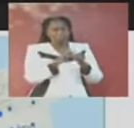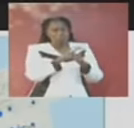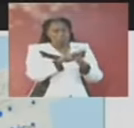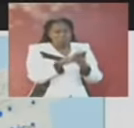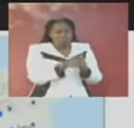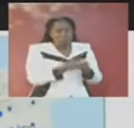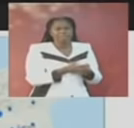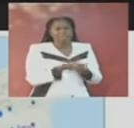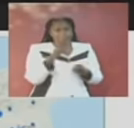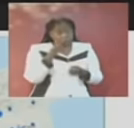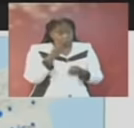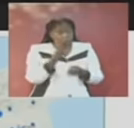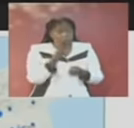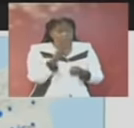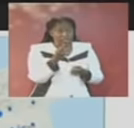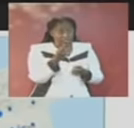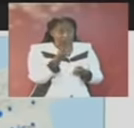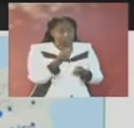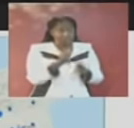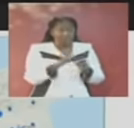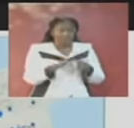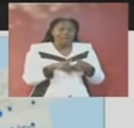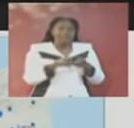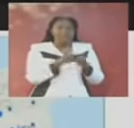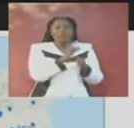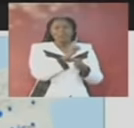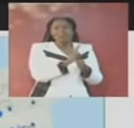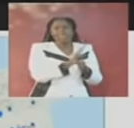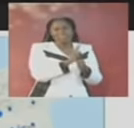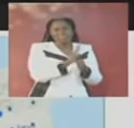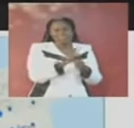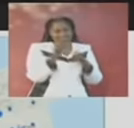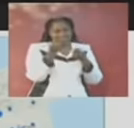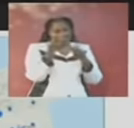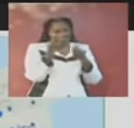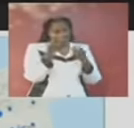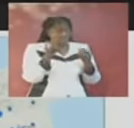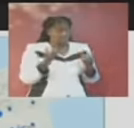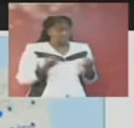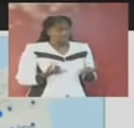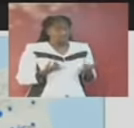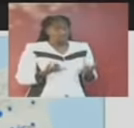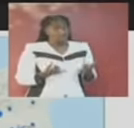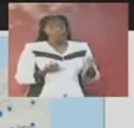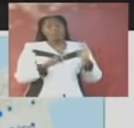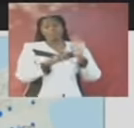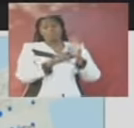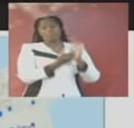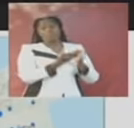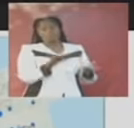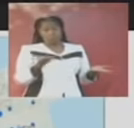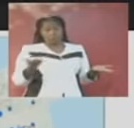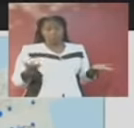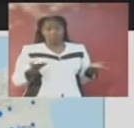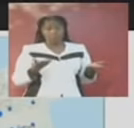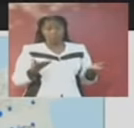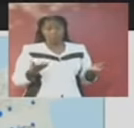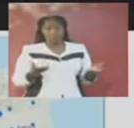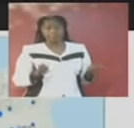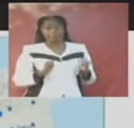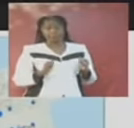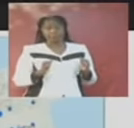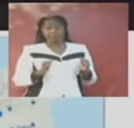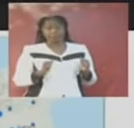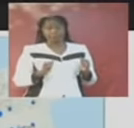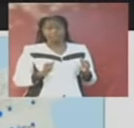we actually utilize this information at this stage in the epidemic to go after the